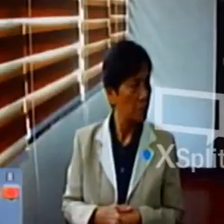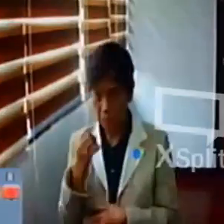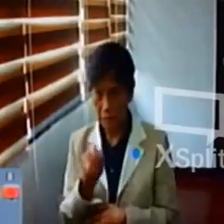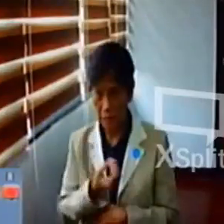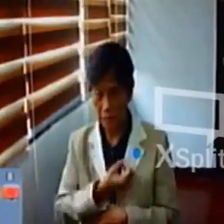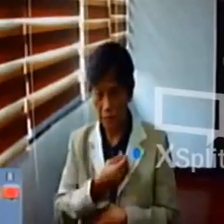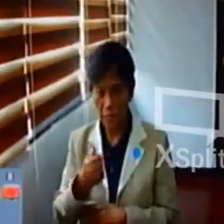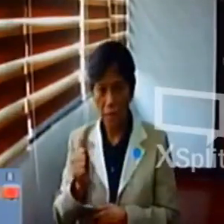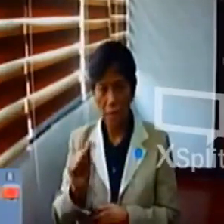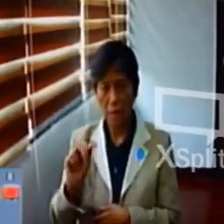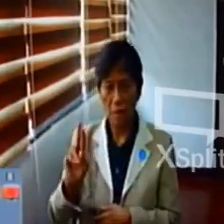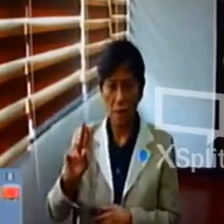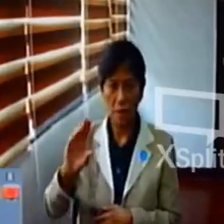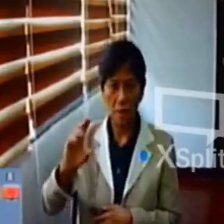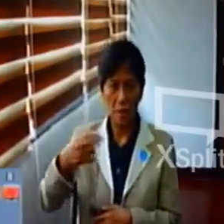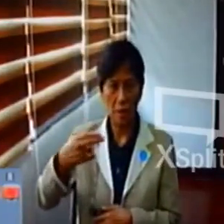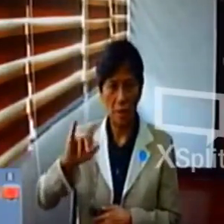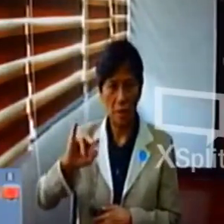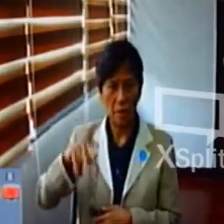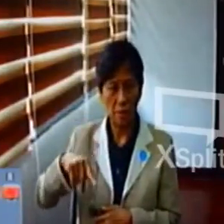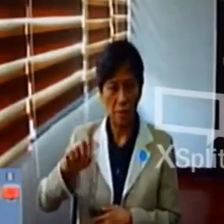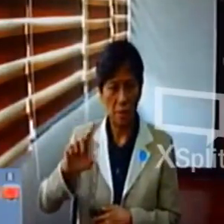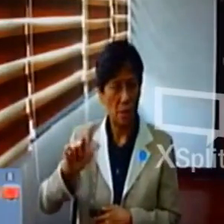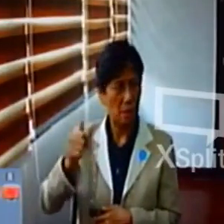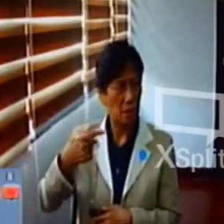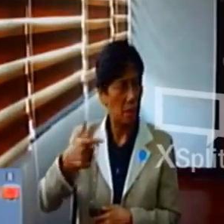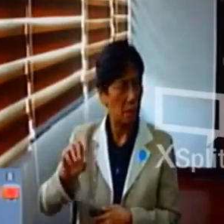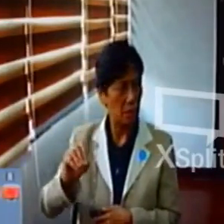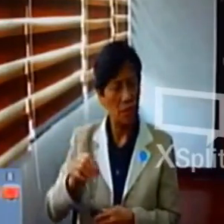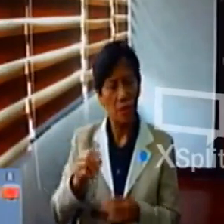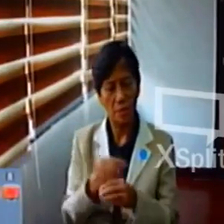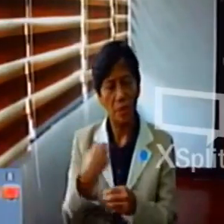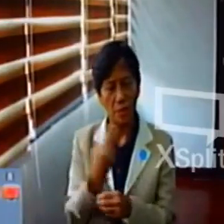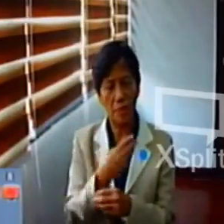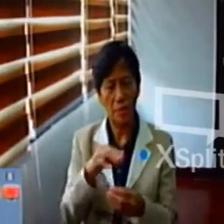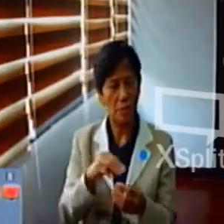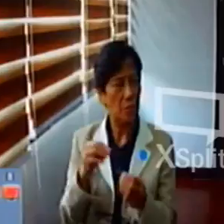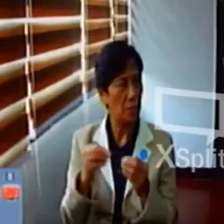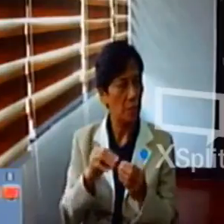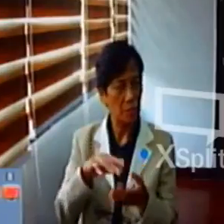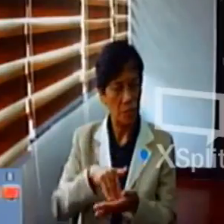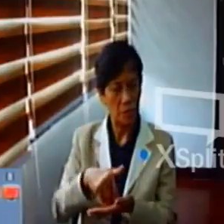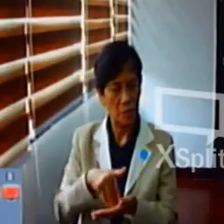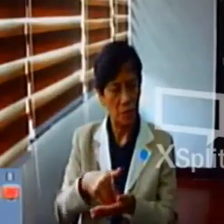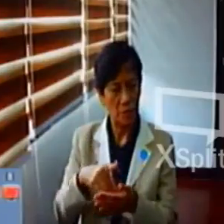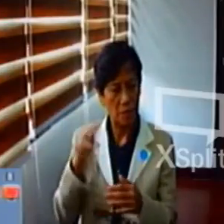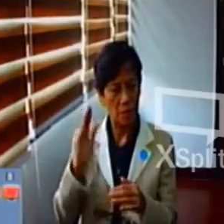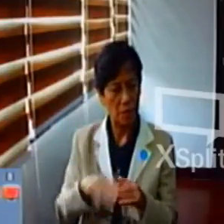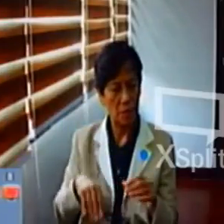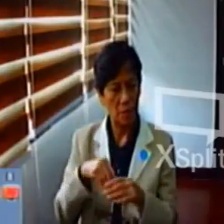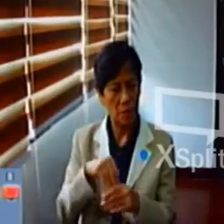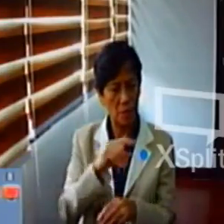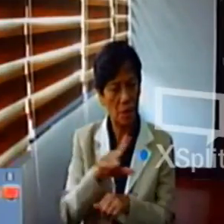archipelago makes us more vulnerable than the countries that are in the landmass?